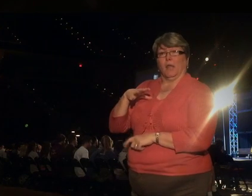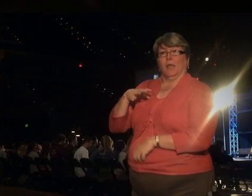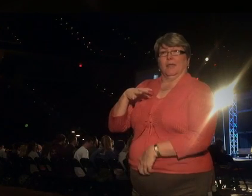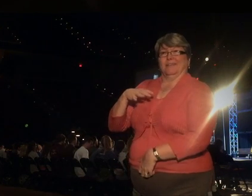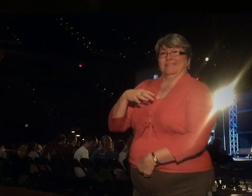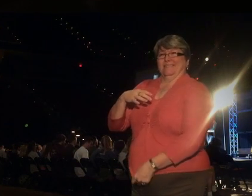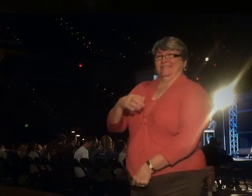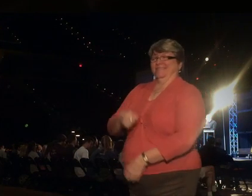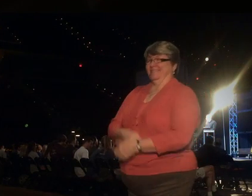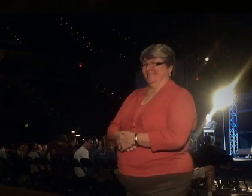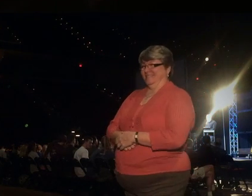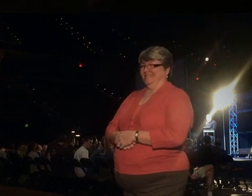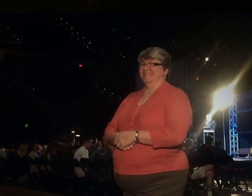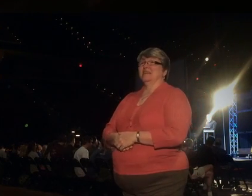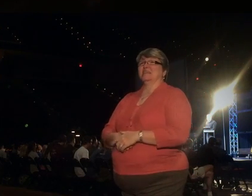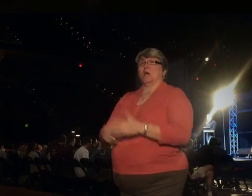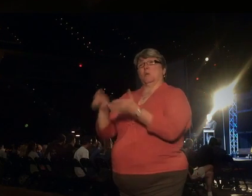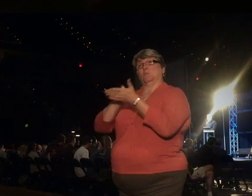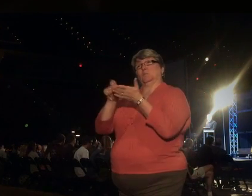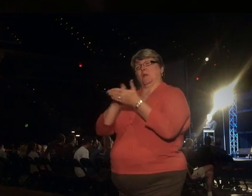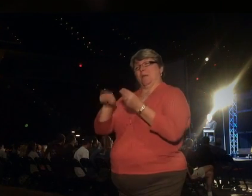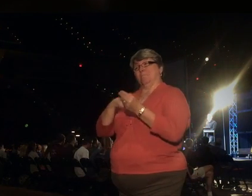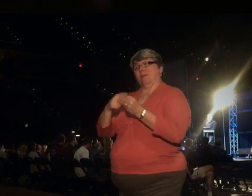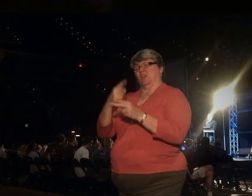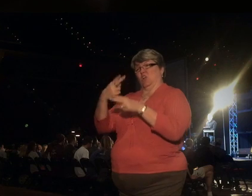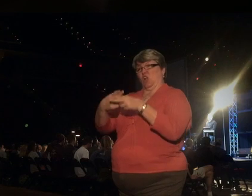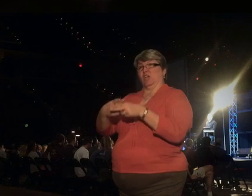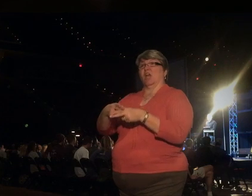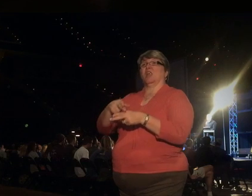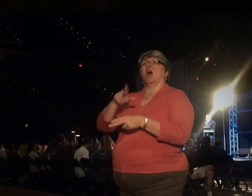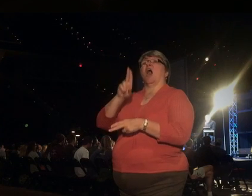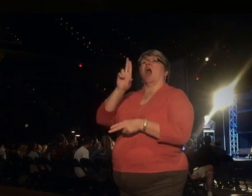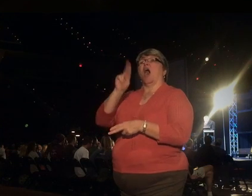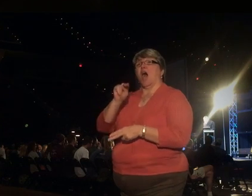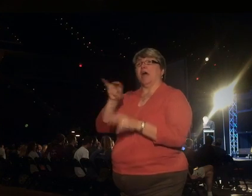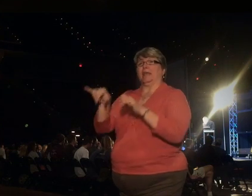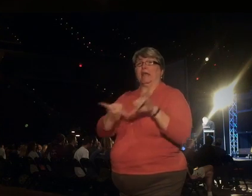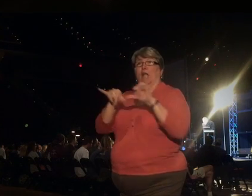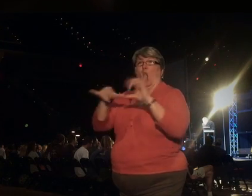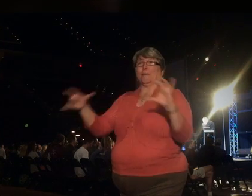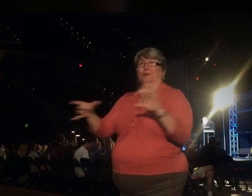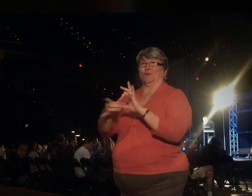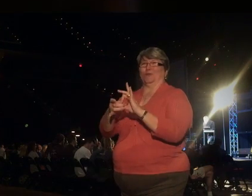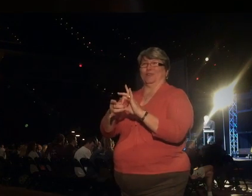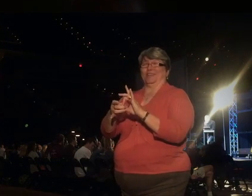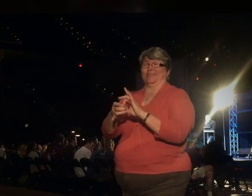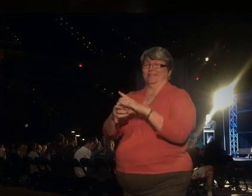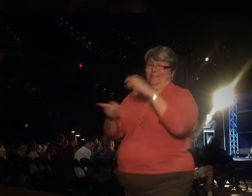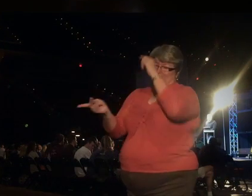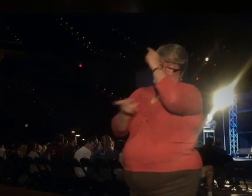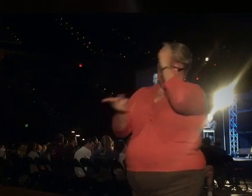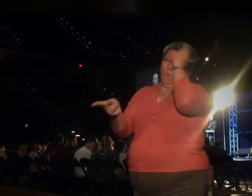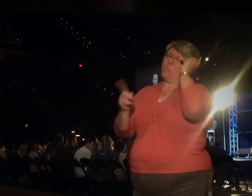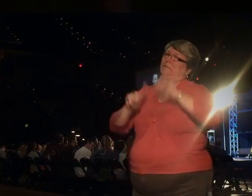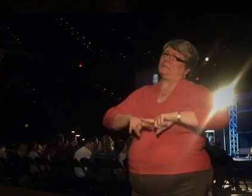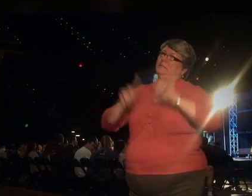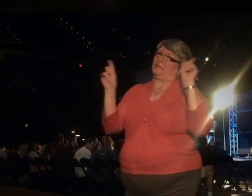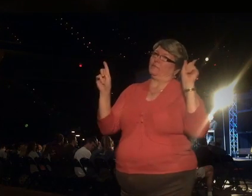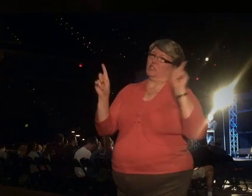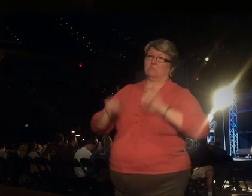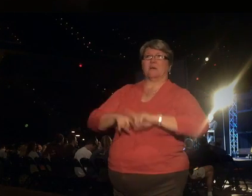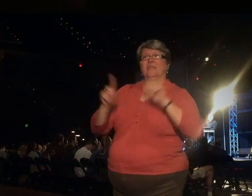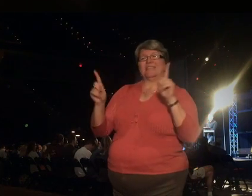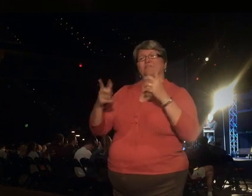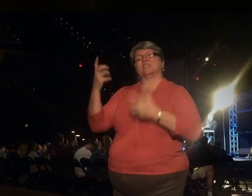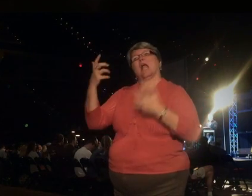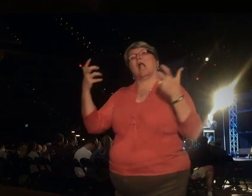A biography was written about it called An Uncommon Union, right? They were very different, but those differences complemented each other because they were